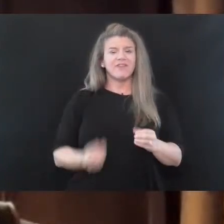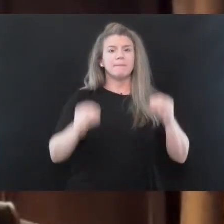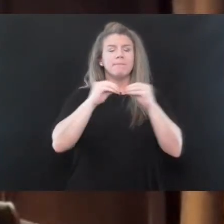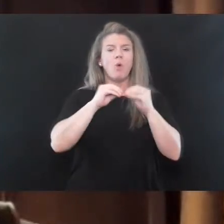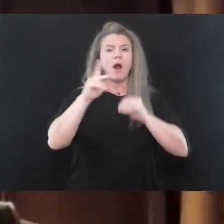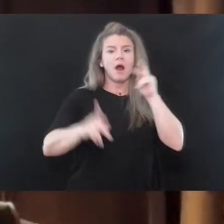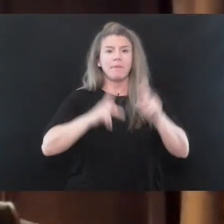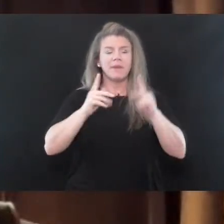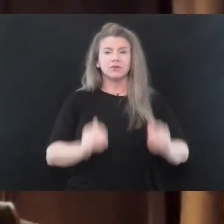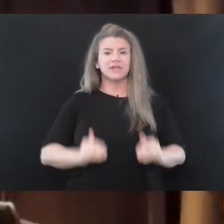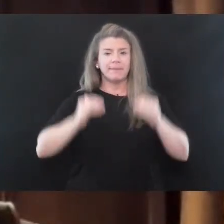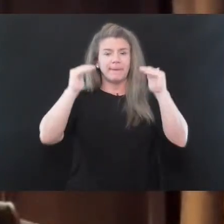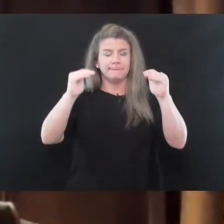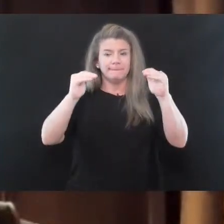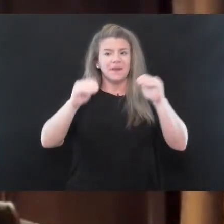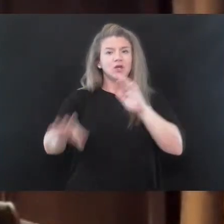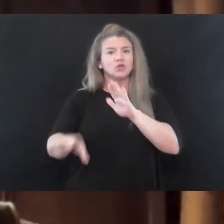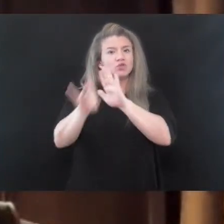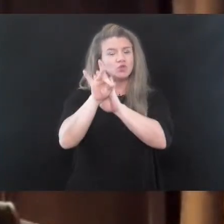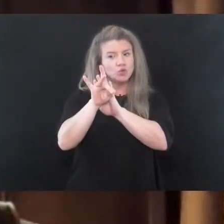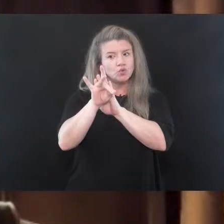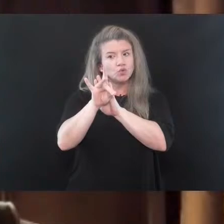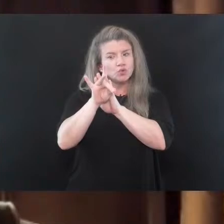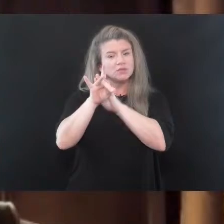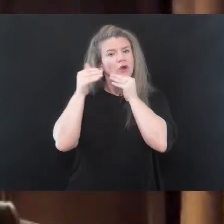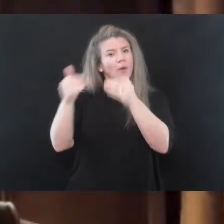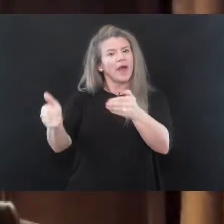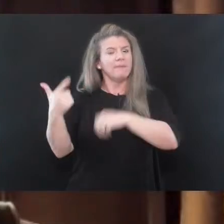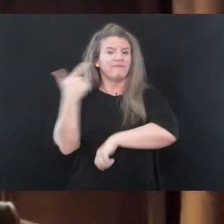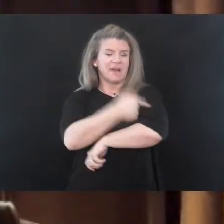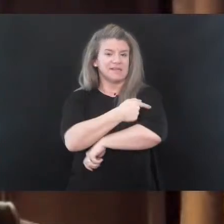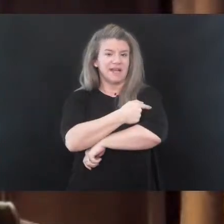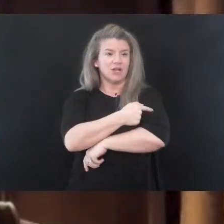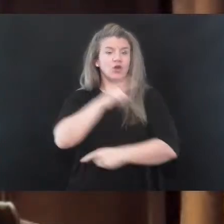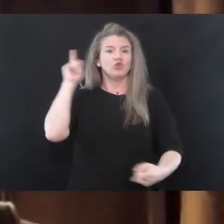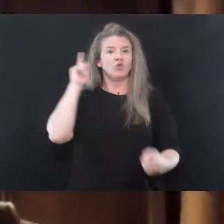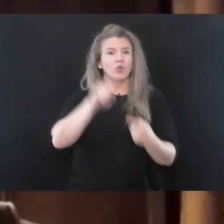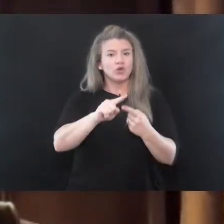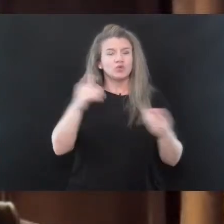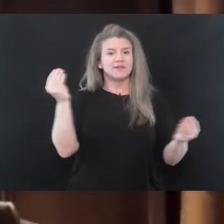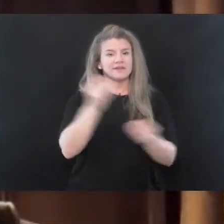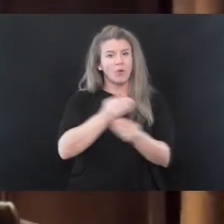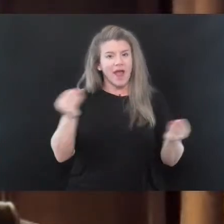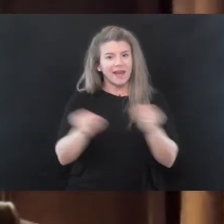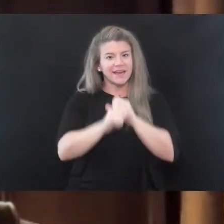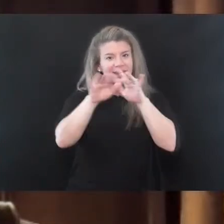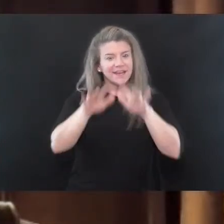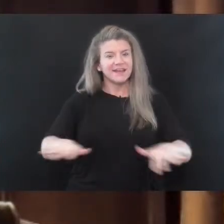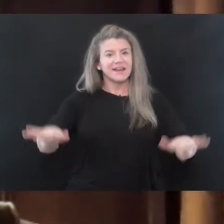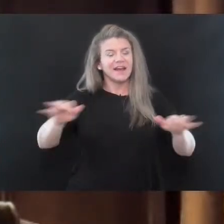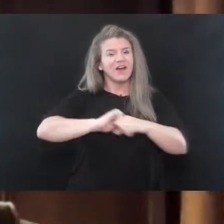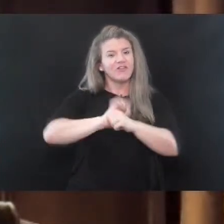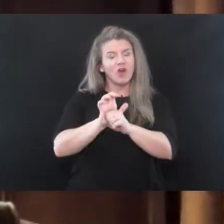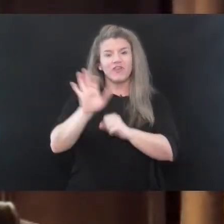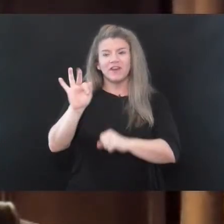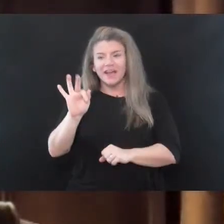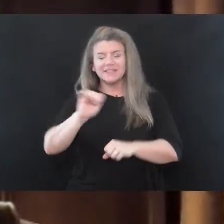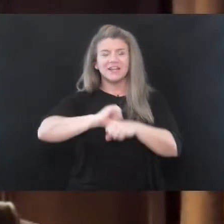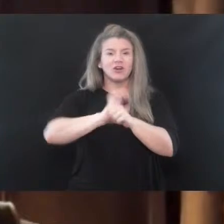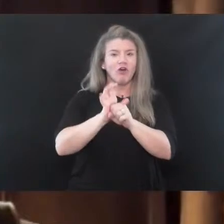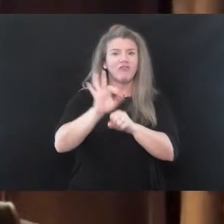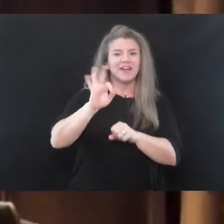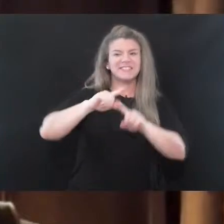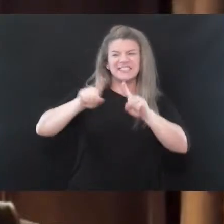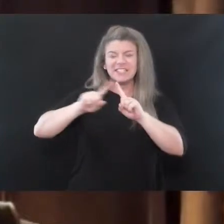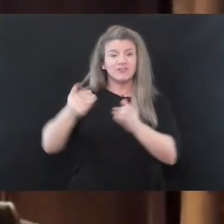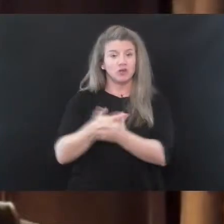step up to choose to be vaccinated, to reduce the spread of COVID-19 and the COVID-19 variants